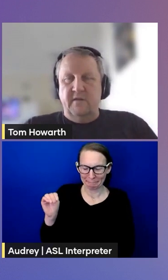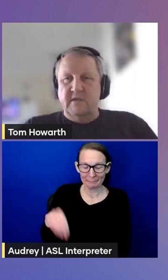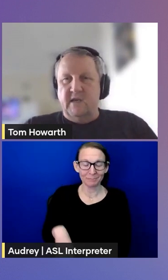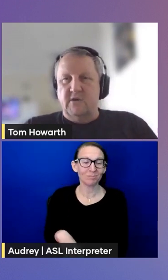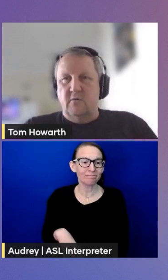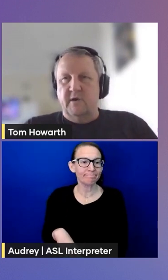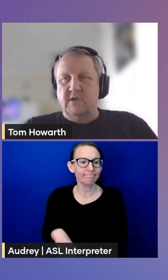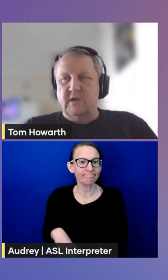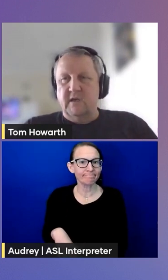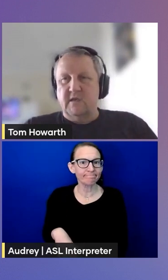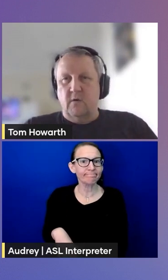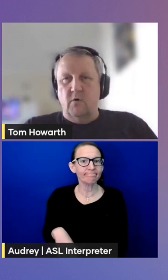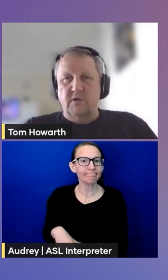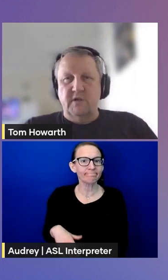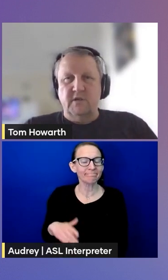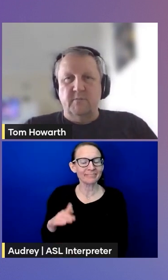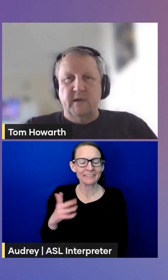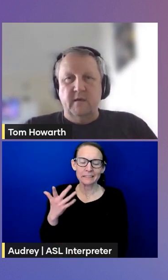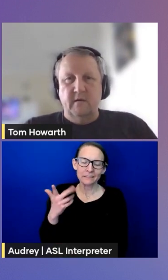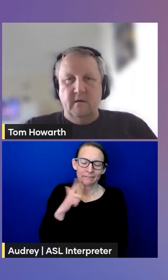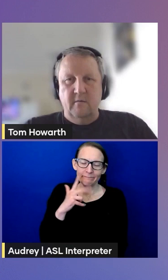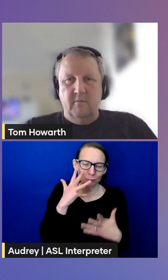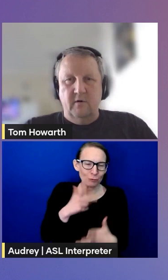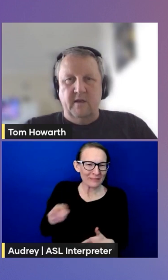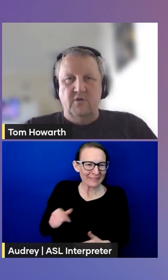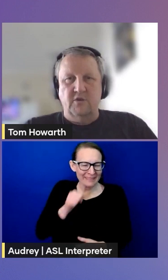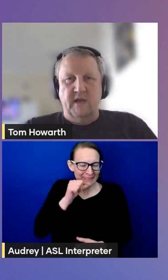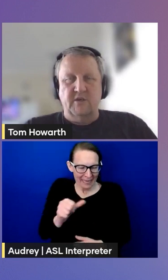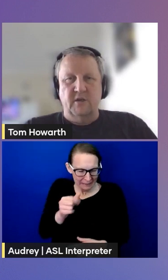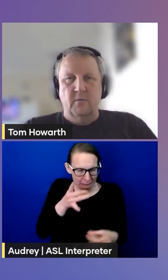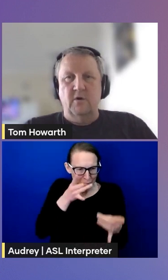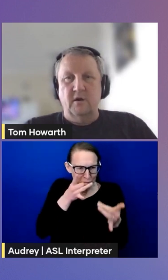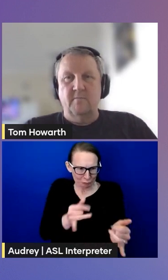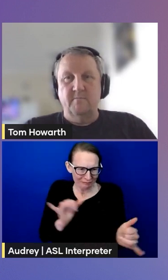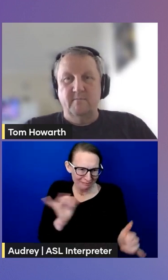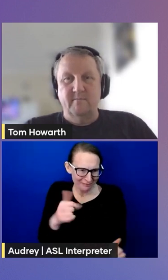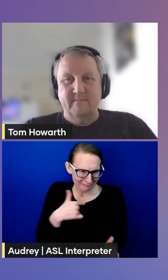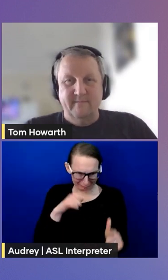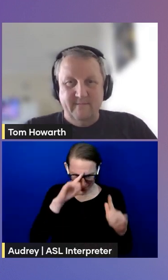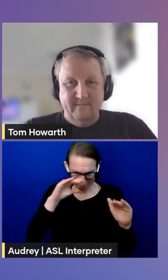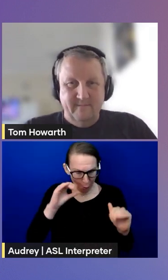Unfortunately, this has not been as slick as I wanted it to be, but it does actually work.